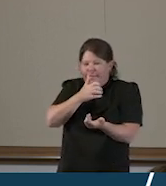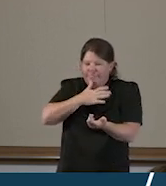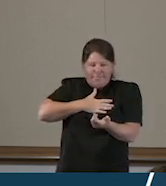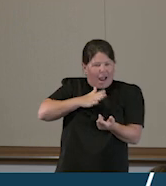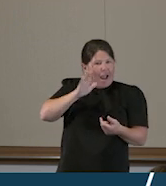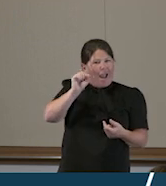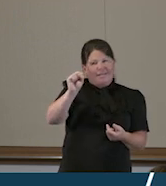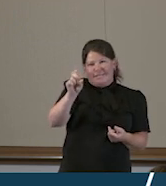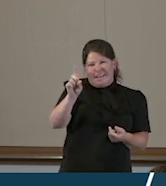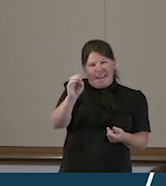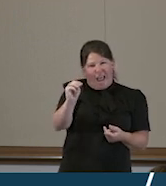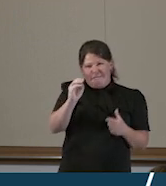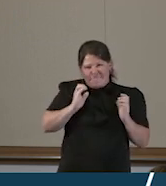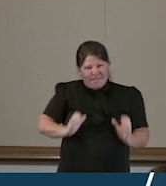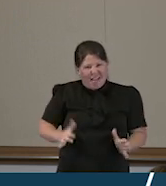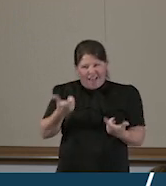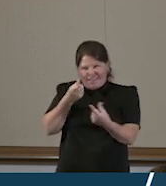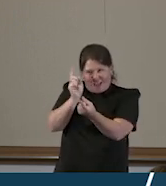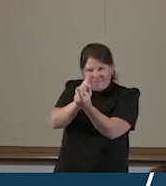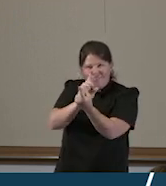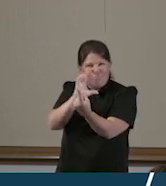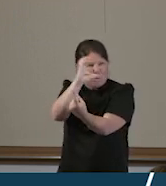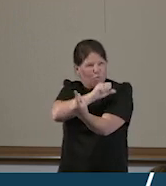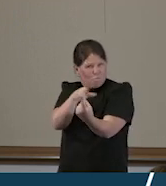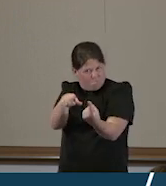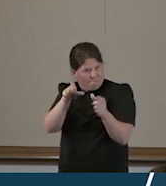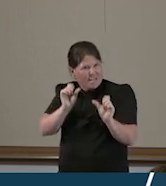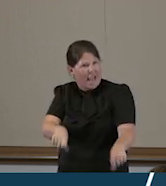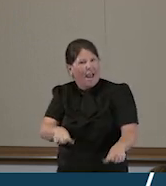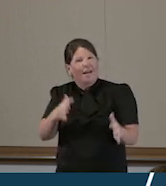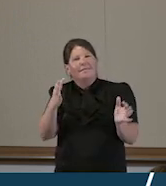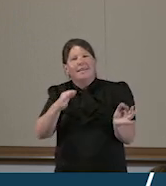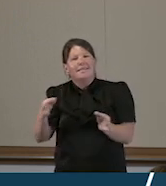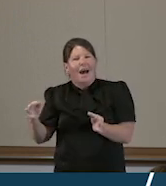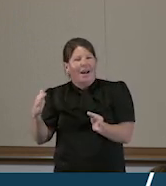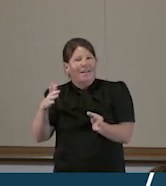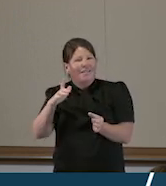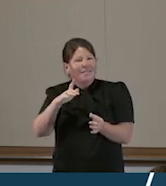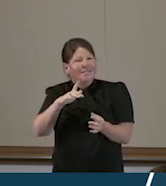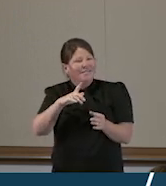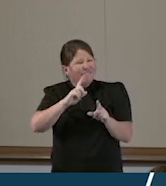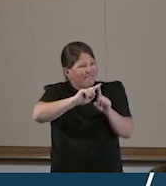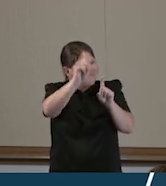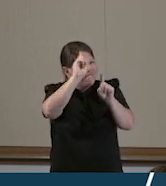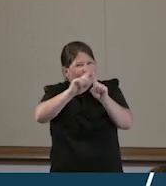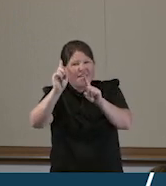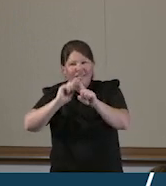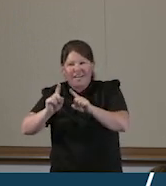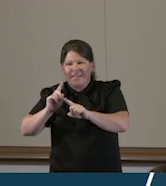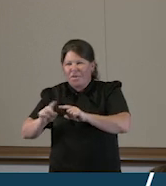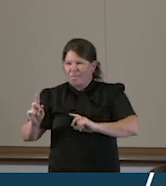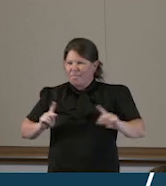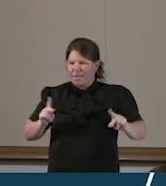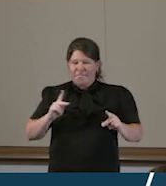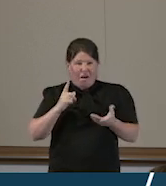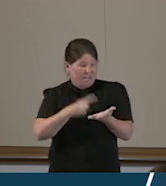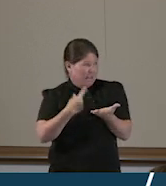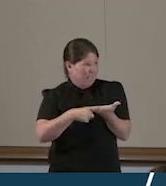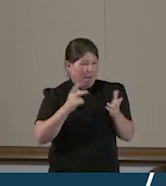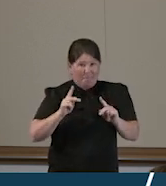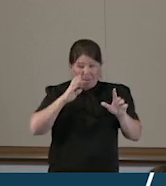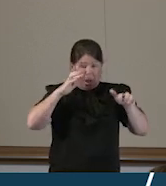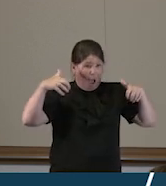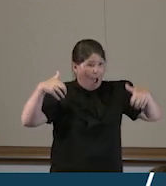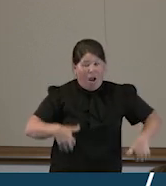clients. And they're unique to every single person. Like I said, no one looks the